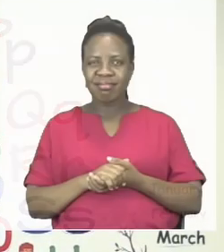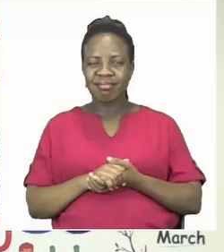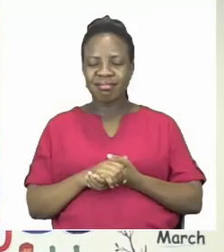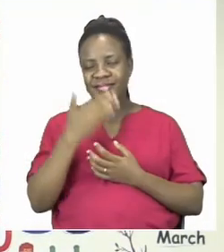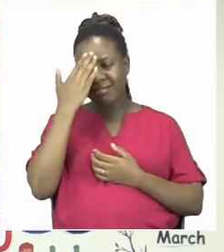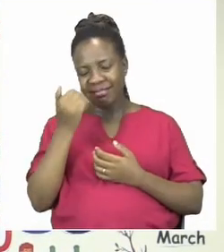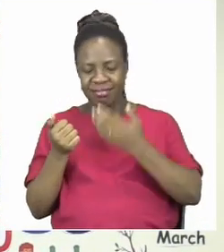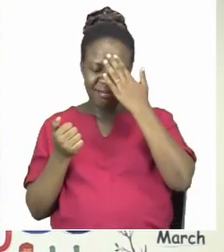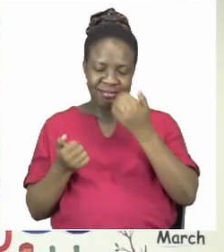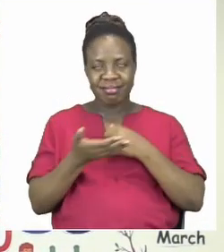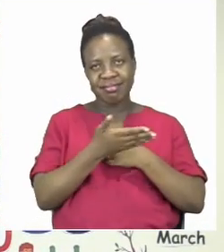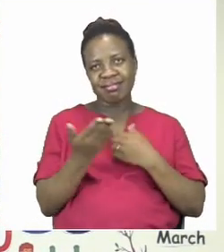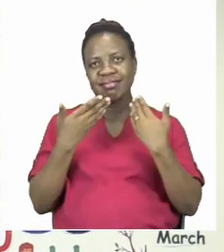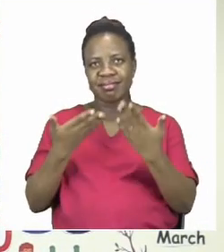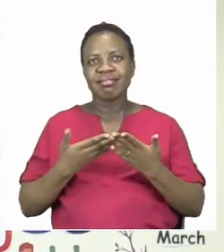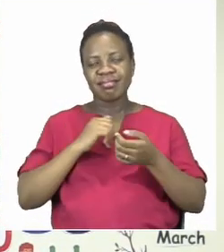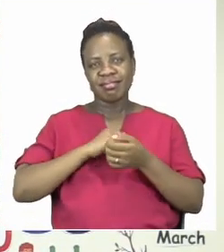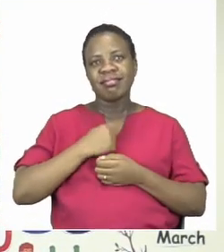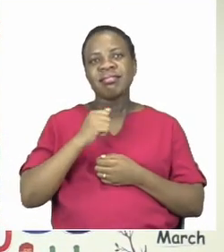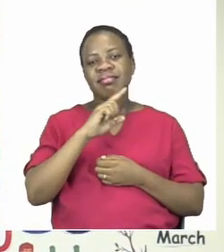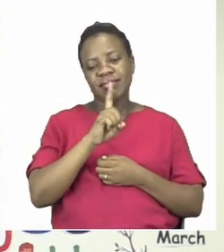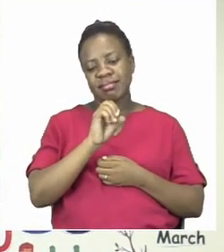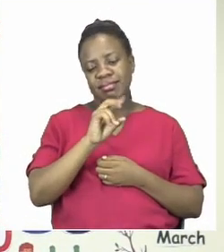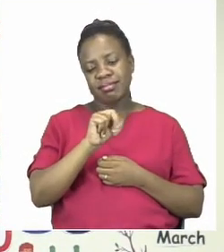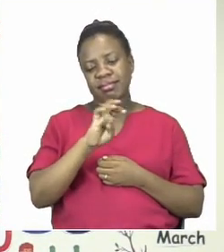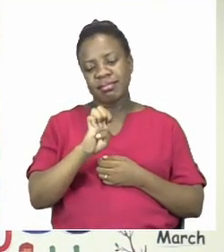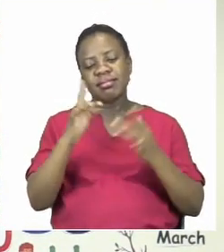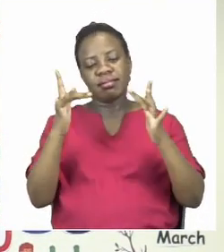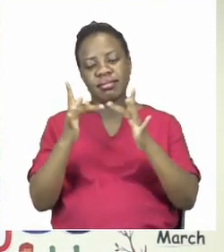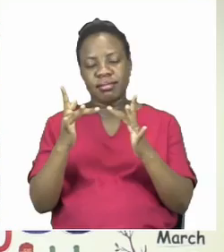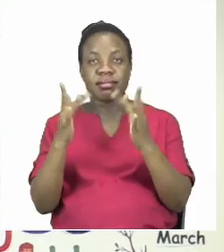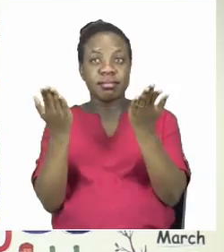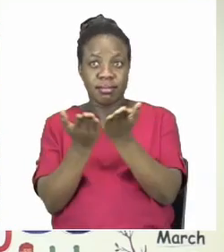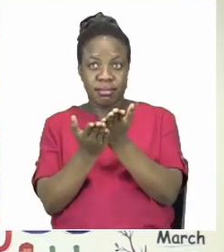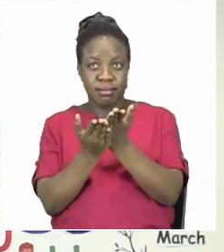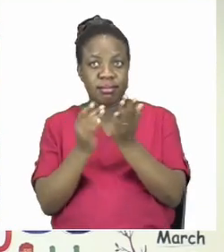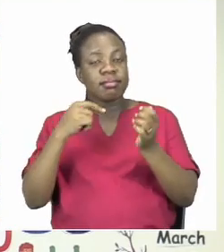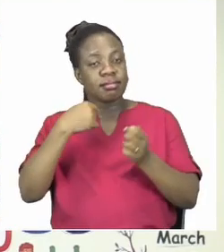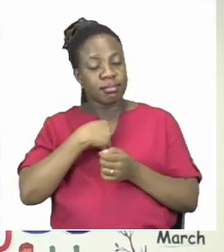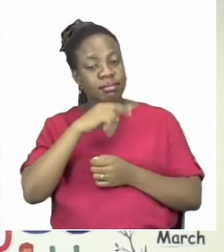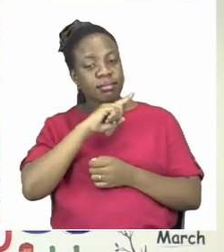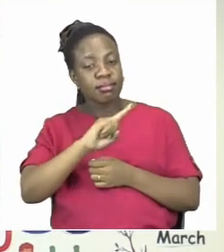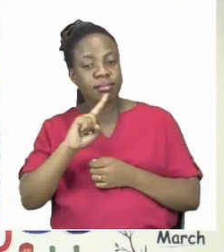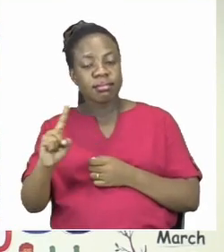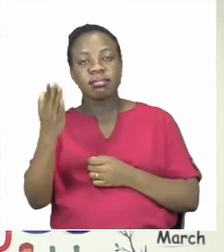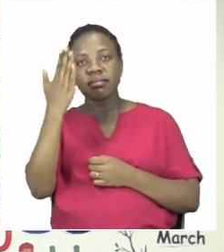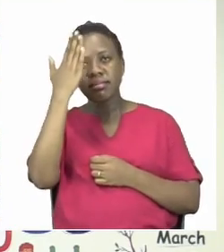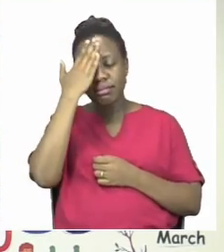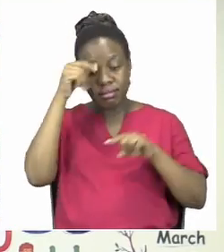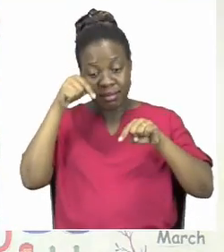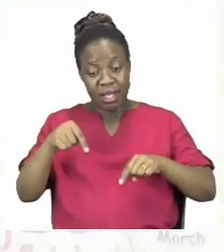Hello everyone, welcome to My Zone Online School. I am Teacher Hartum and our theme this